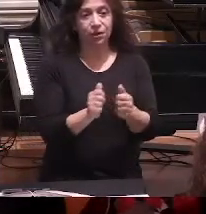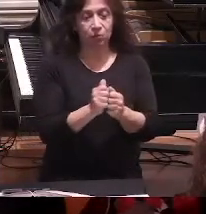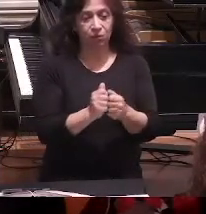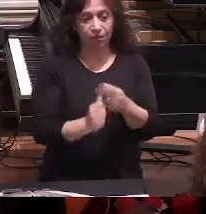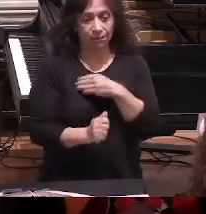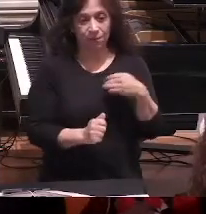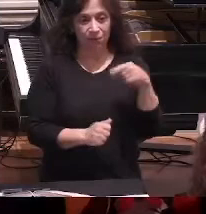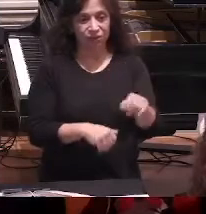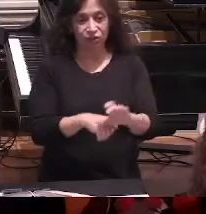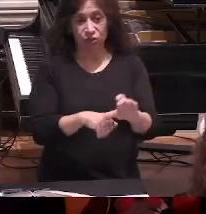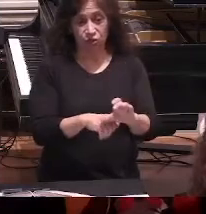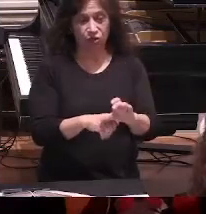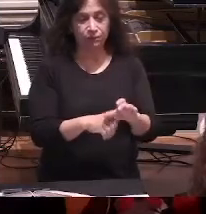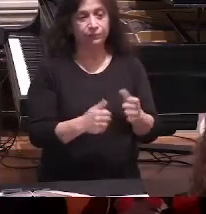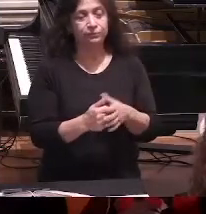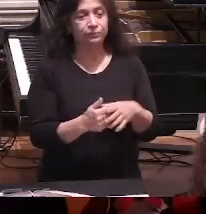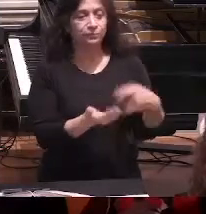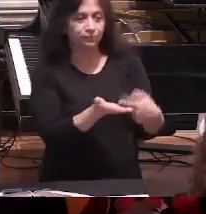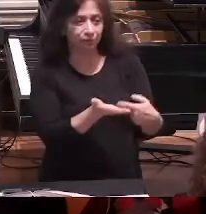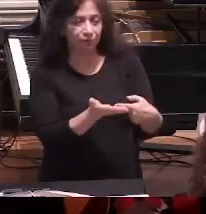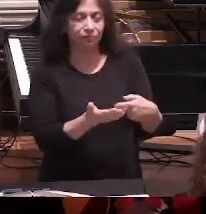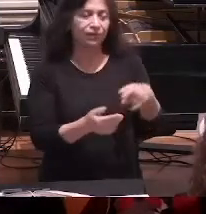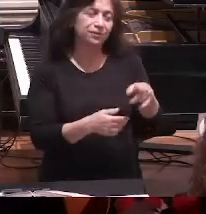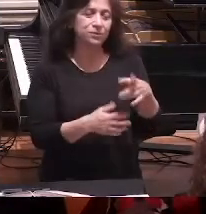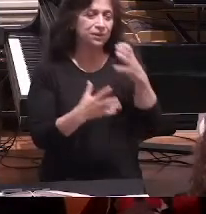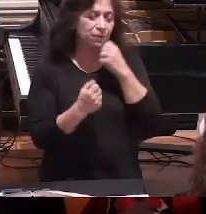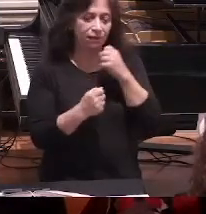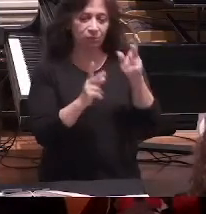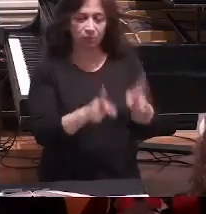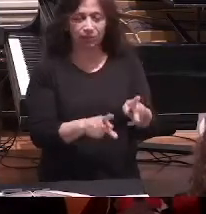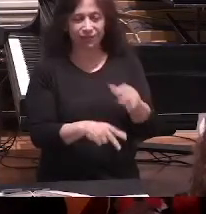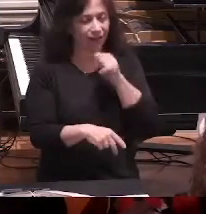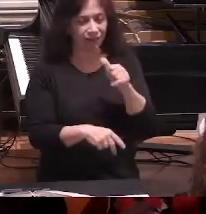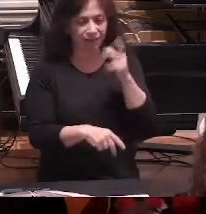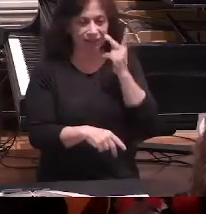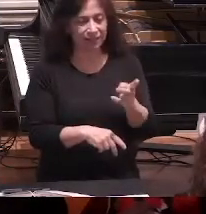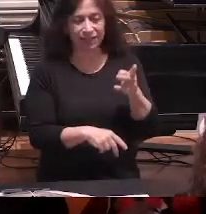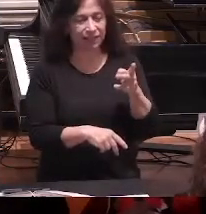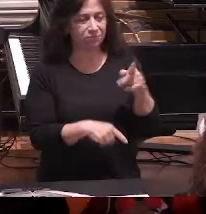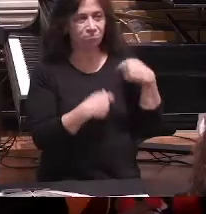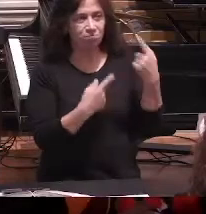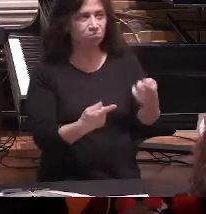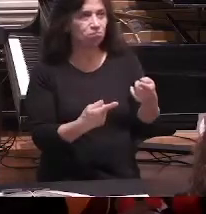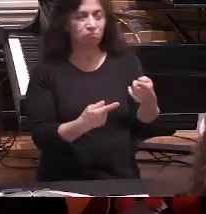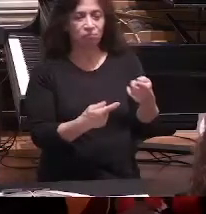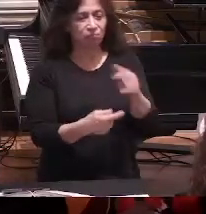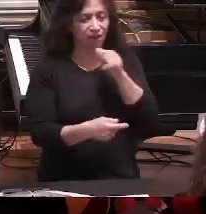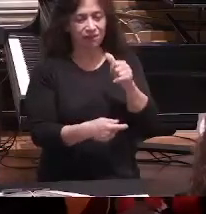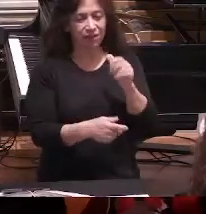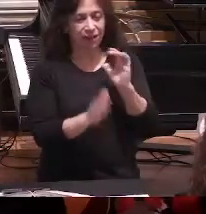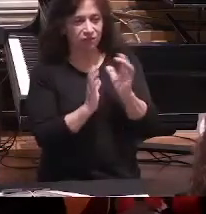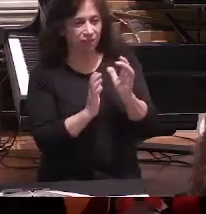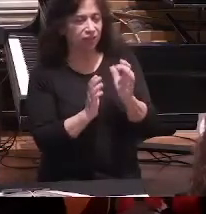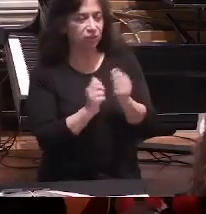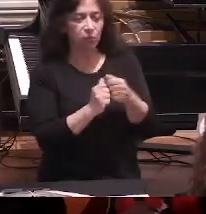congregation, a beloved I hadn't seen or had a lot of meaningful conversation with since